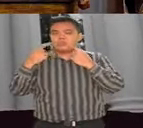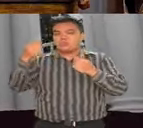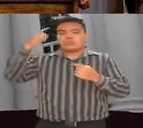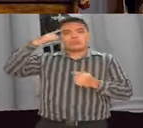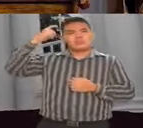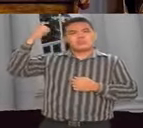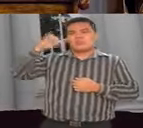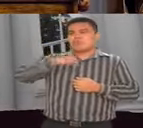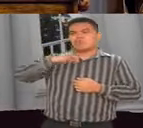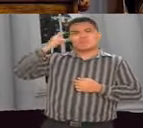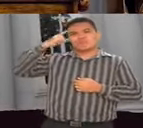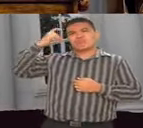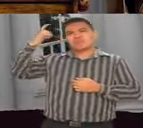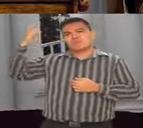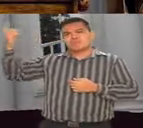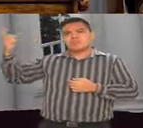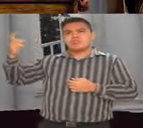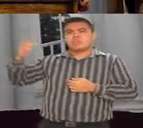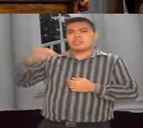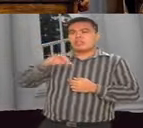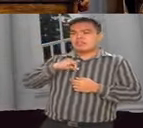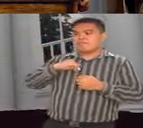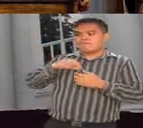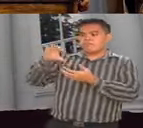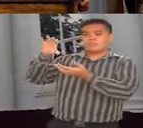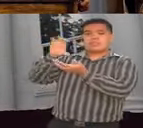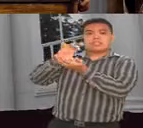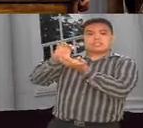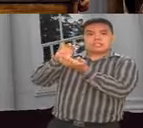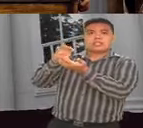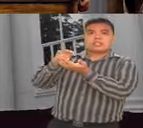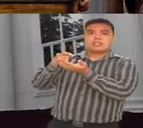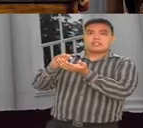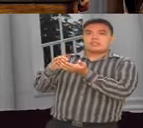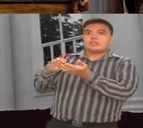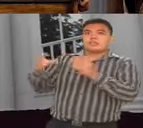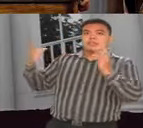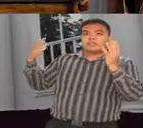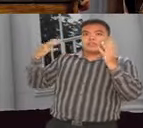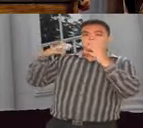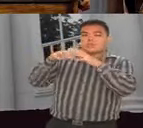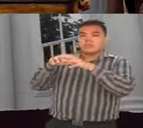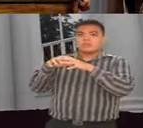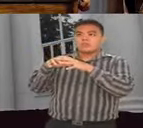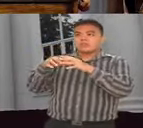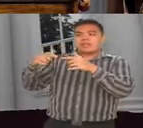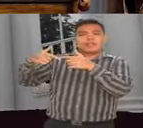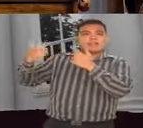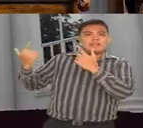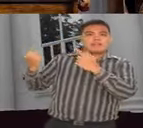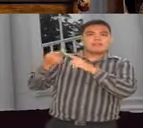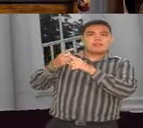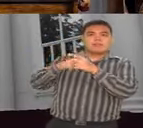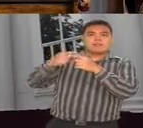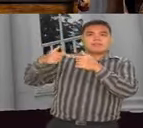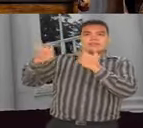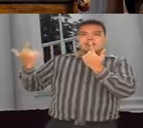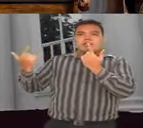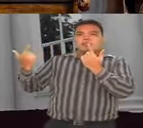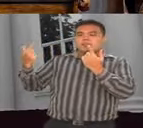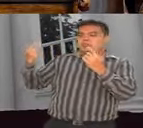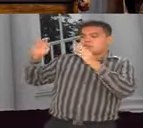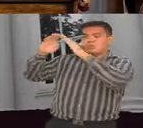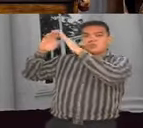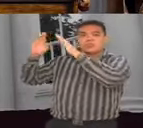fellow and said, behold, I dreamed a dream, and lo, a cake of barley tumbled into the host of Midian, and it came into a tent